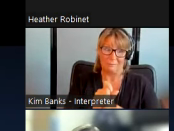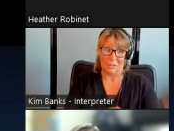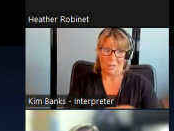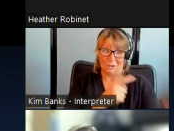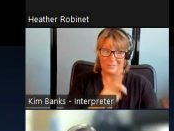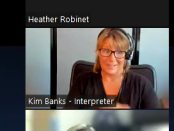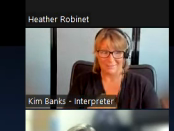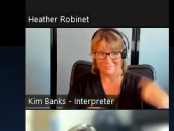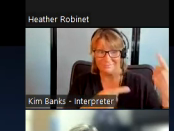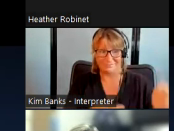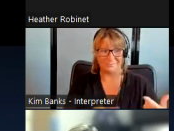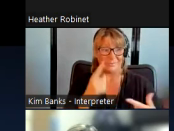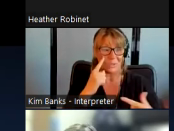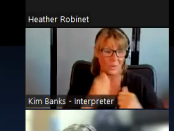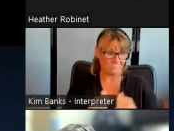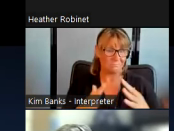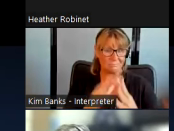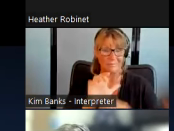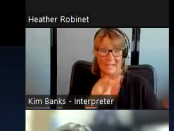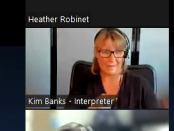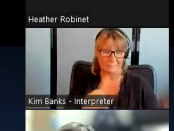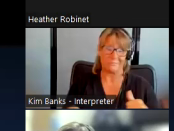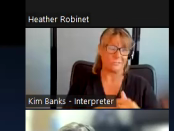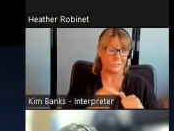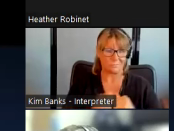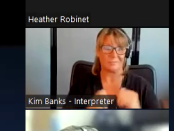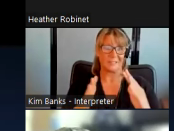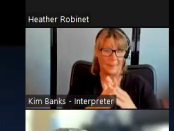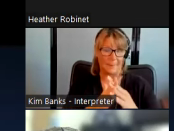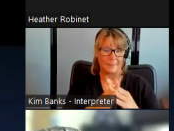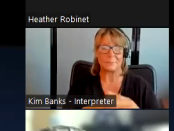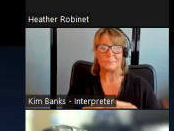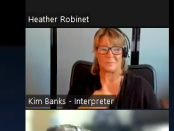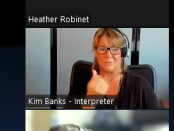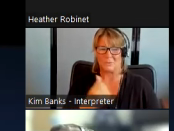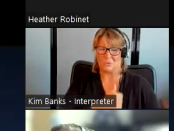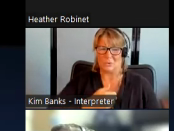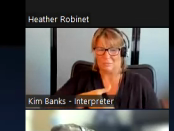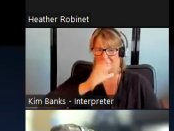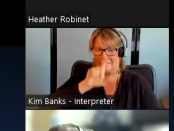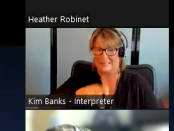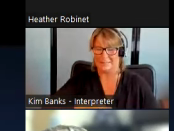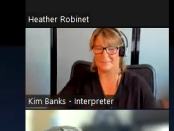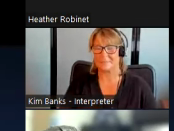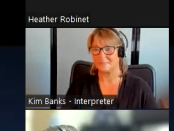excuse me, when CAMS was introduced. I just need to take a drink.